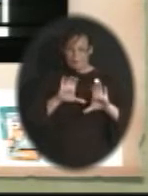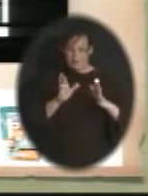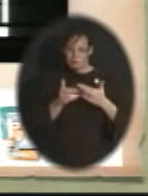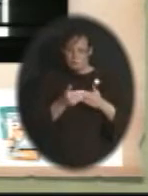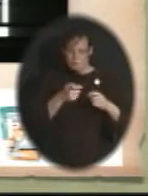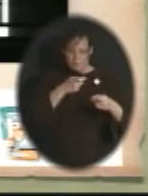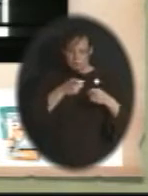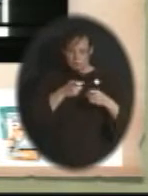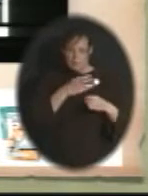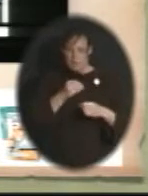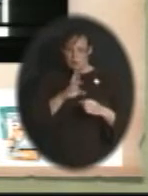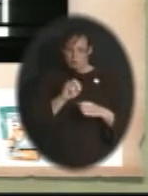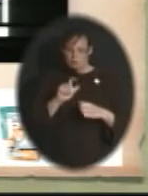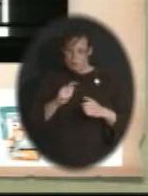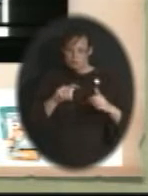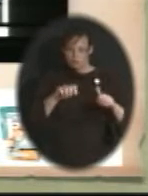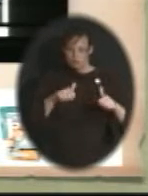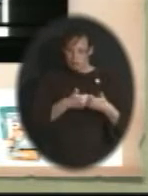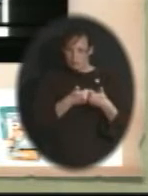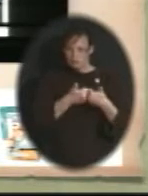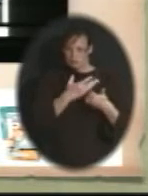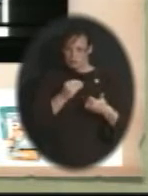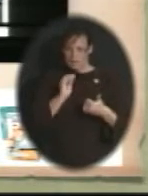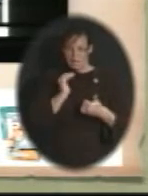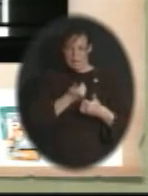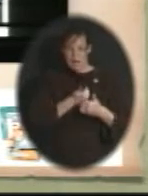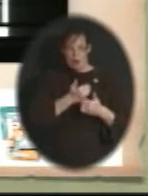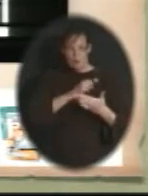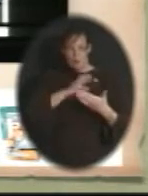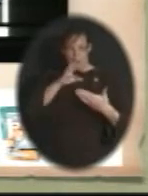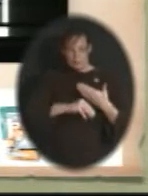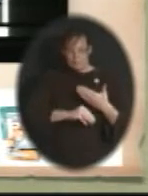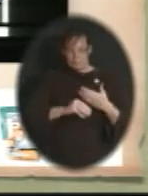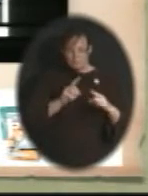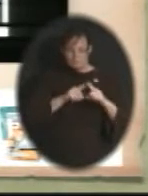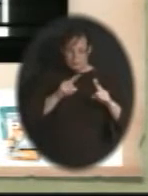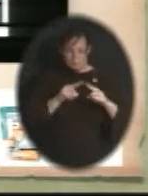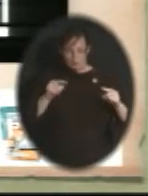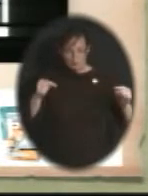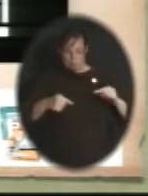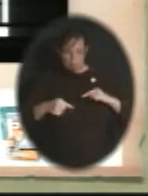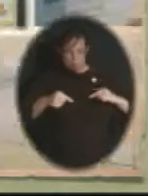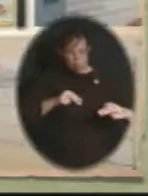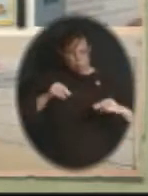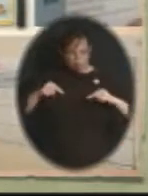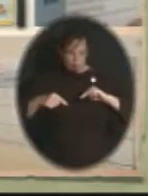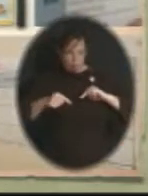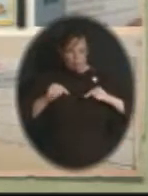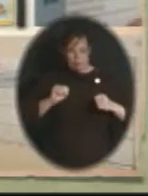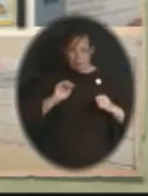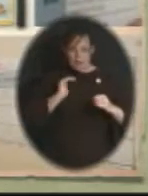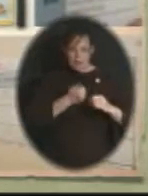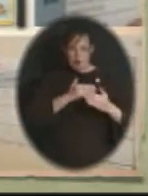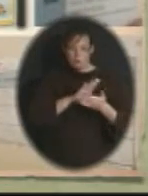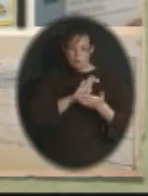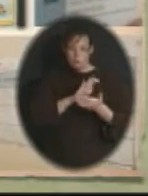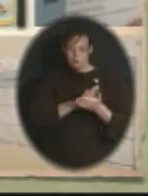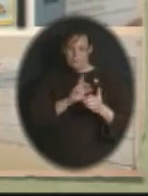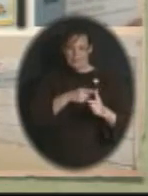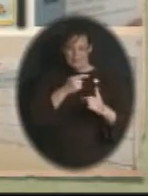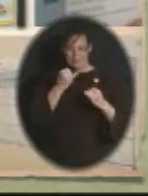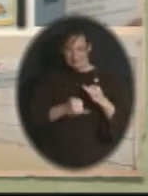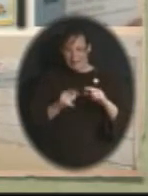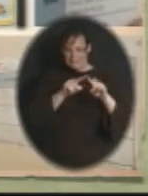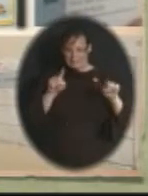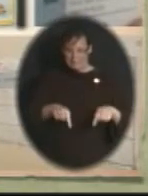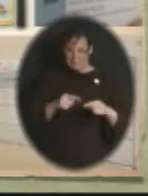and that's a picture of our Steps to Respect curriculum that just we're coming at it from all sorts of angles in our schools. And then these last